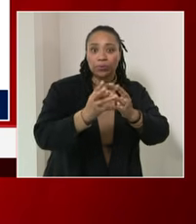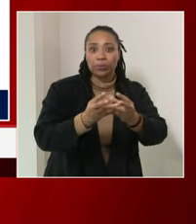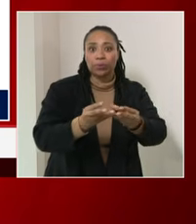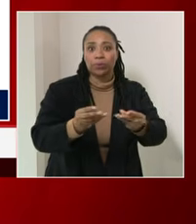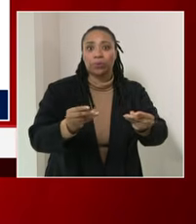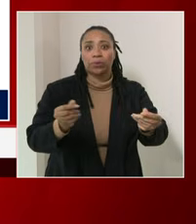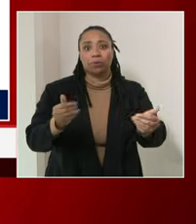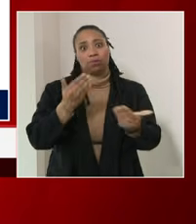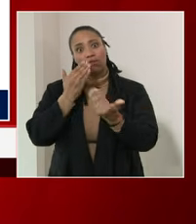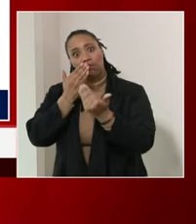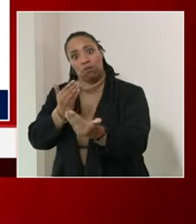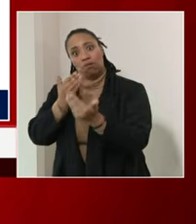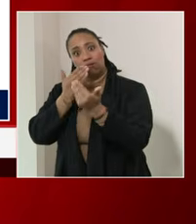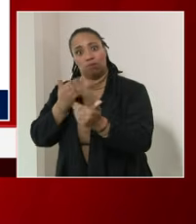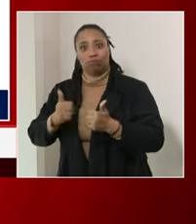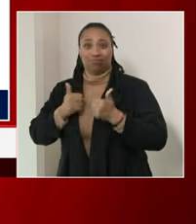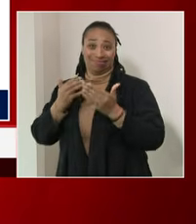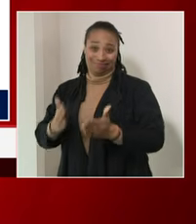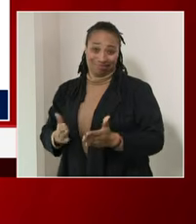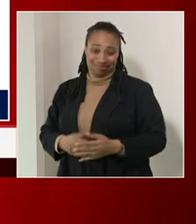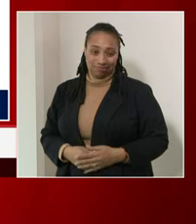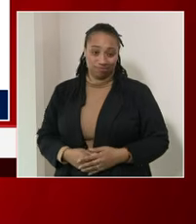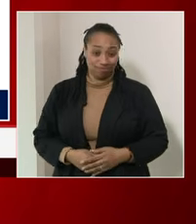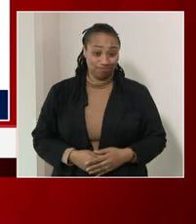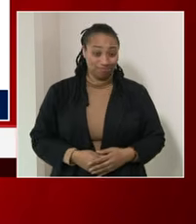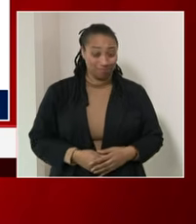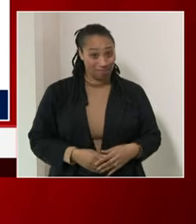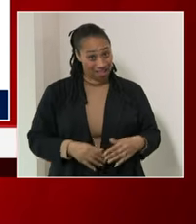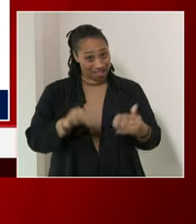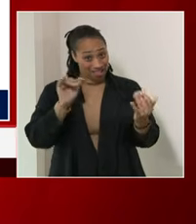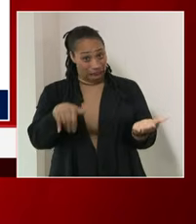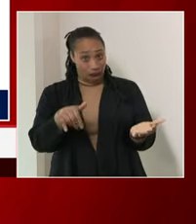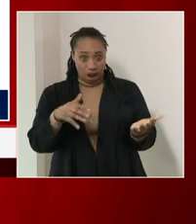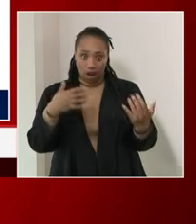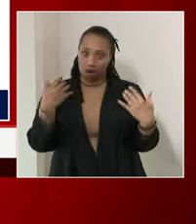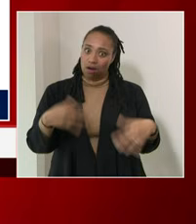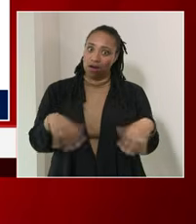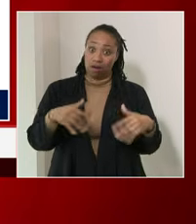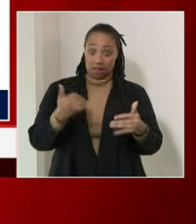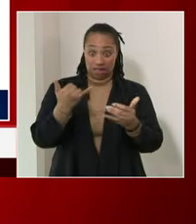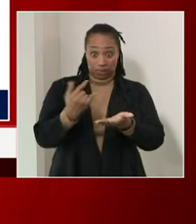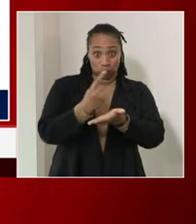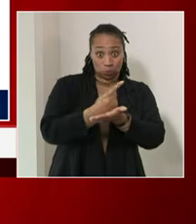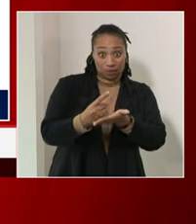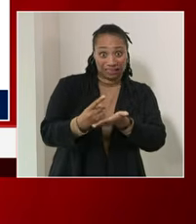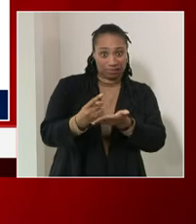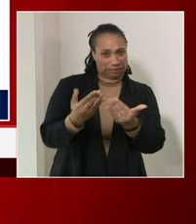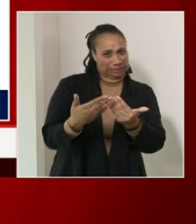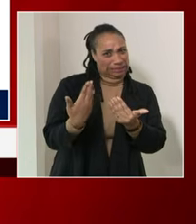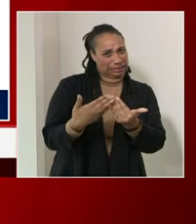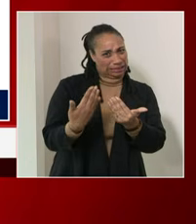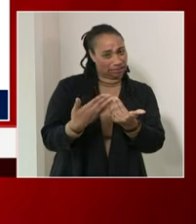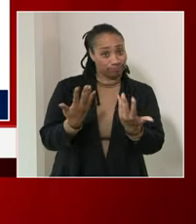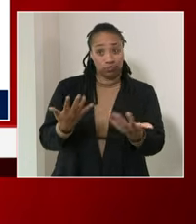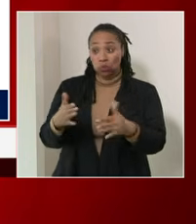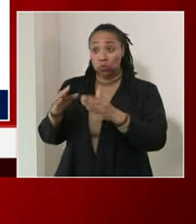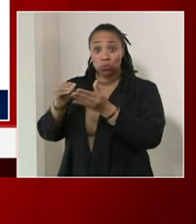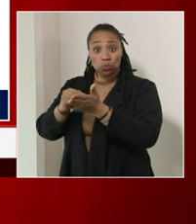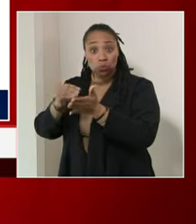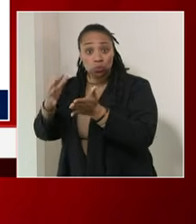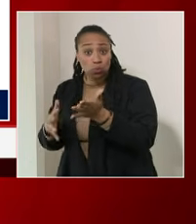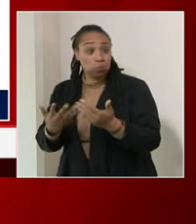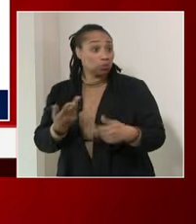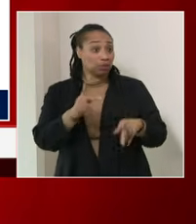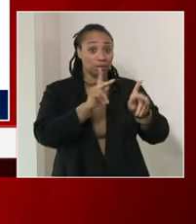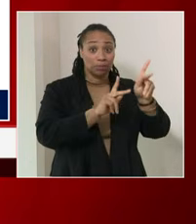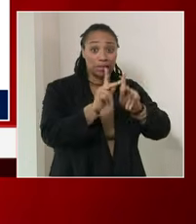going to make this week so much easier for students and folks getting to work. I